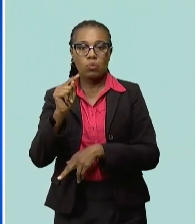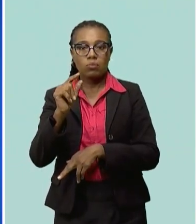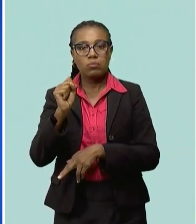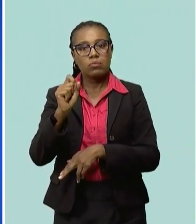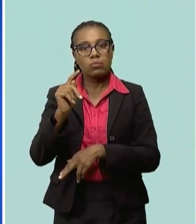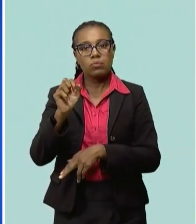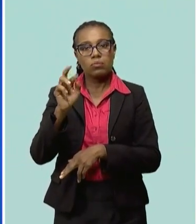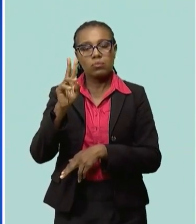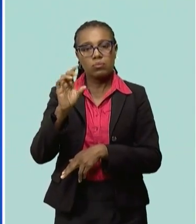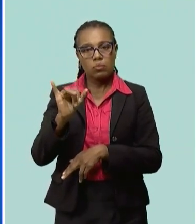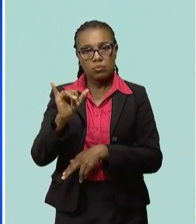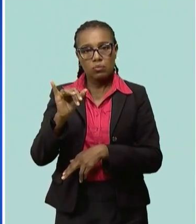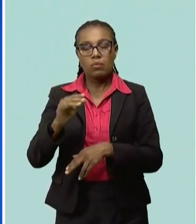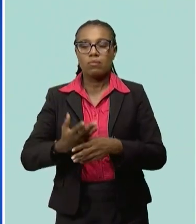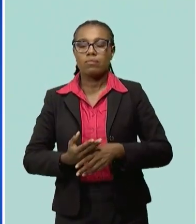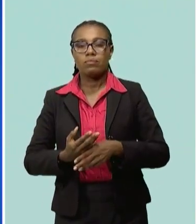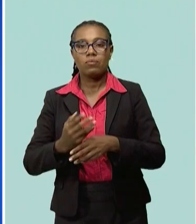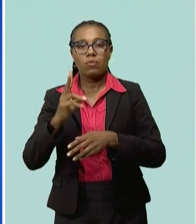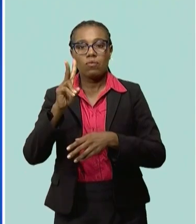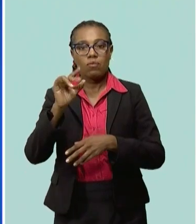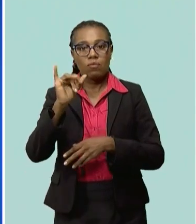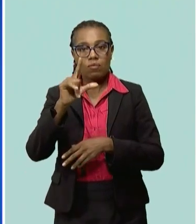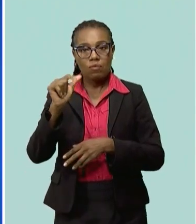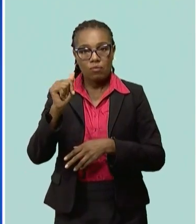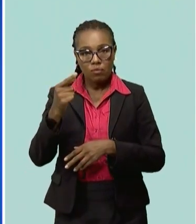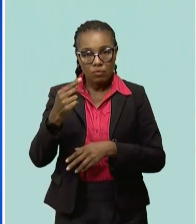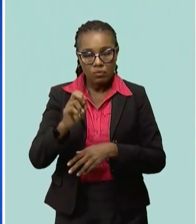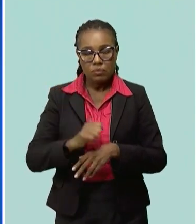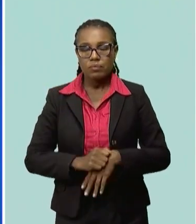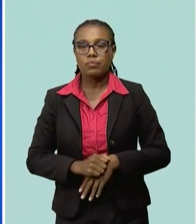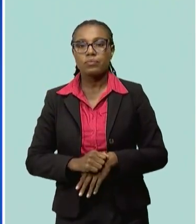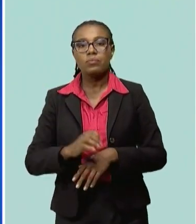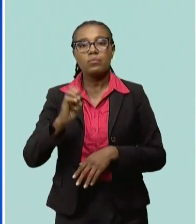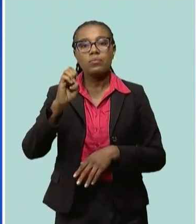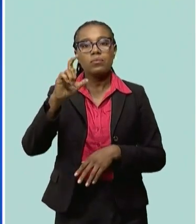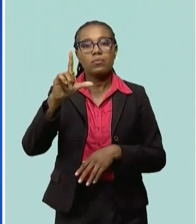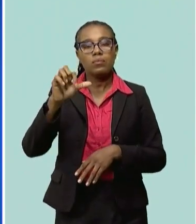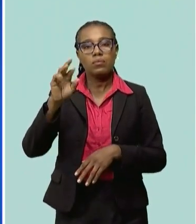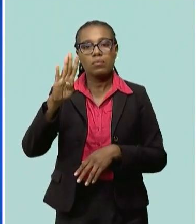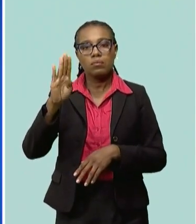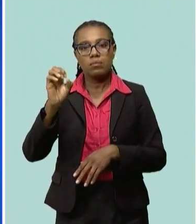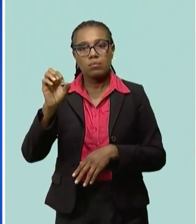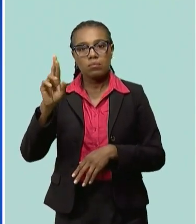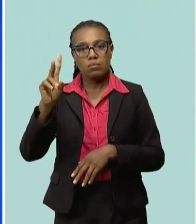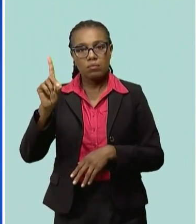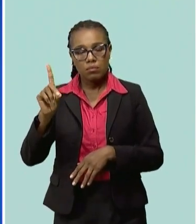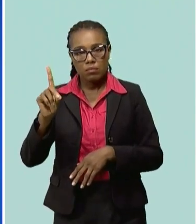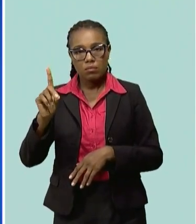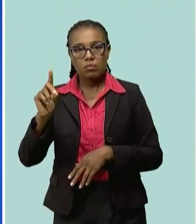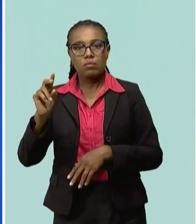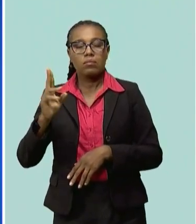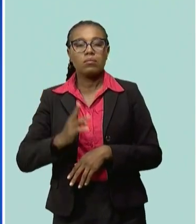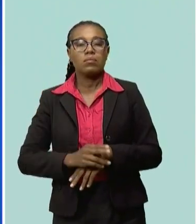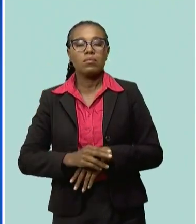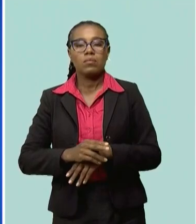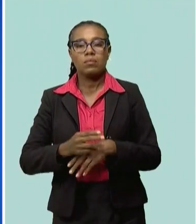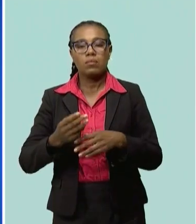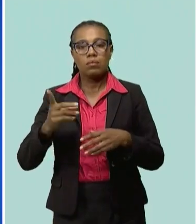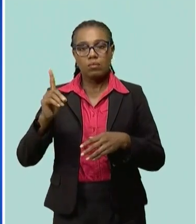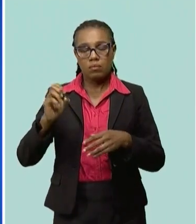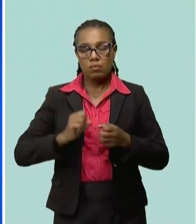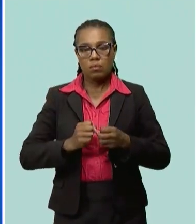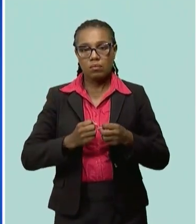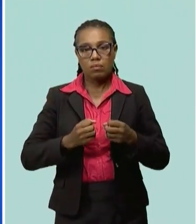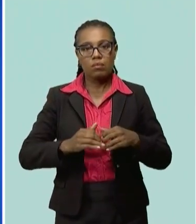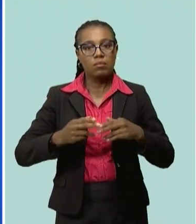that was to be done. We're going to work on Ernie-Bourne Highway. IDB would have done a section of Ernie-Bourne Highway, but we're continuing from Barclays